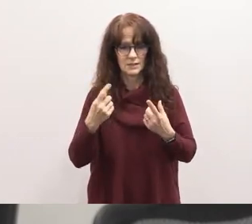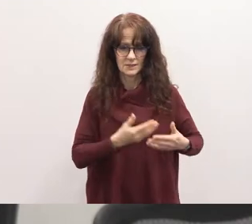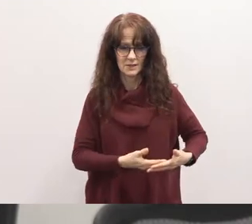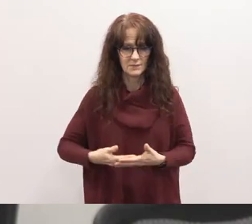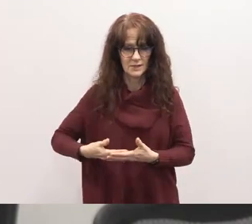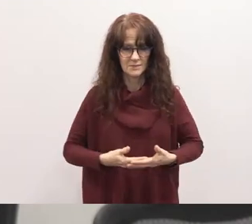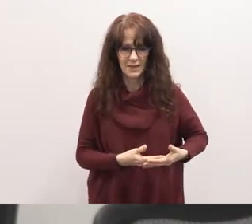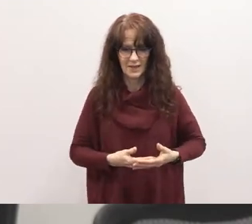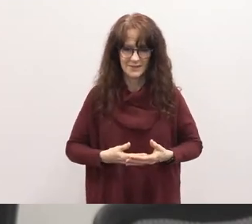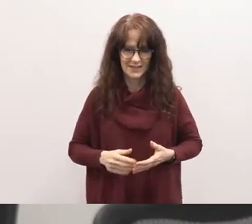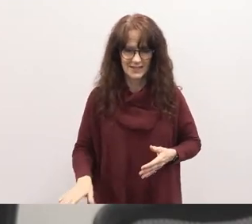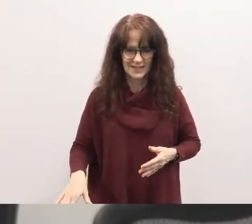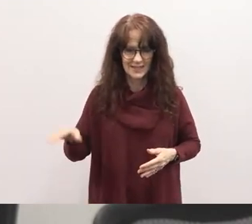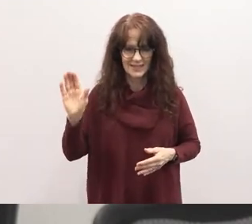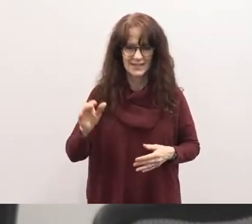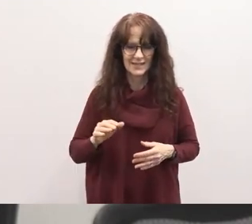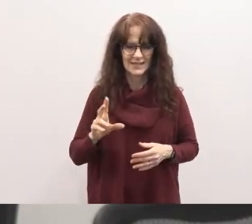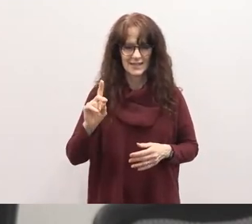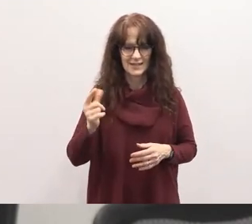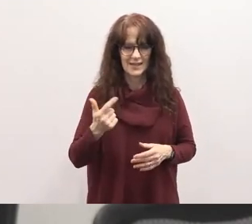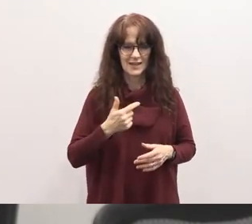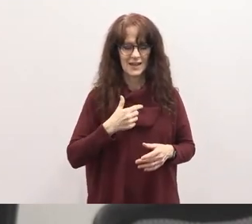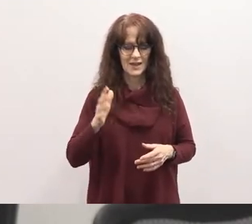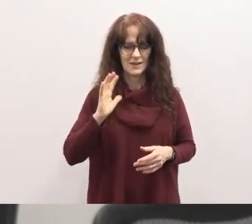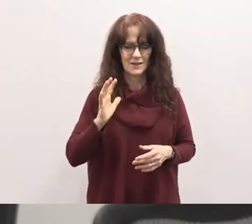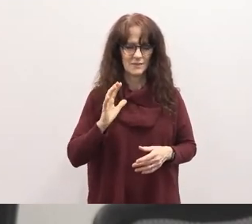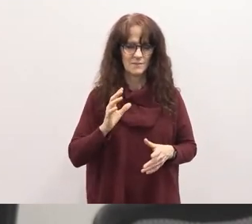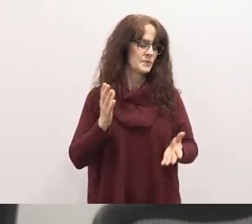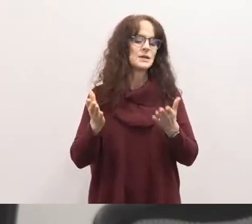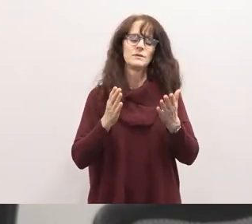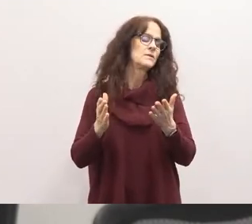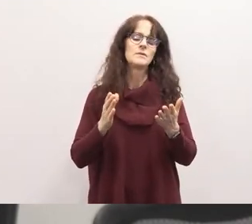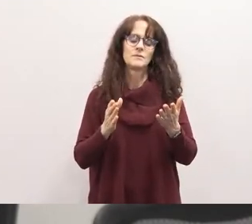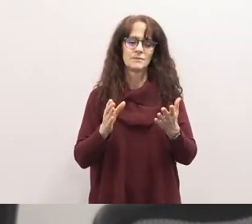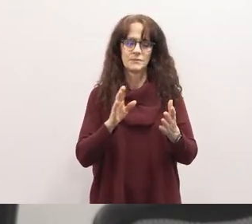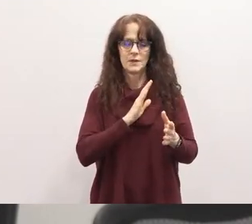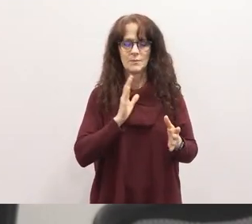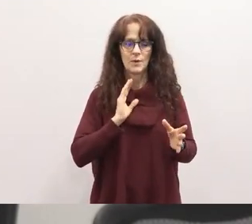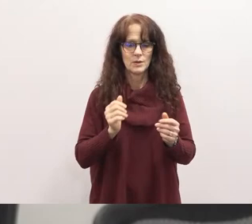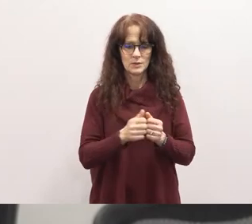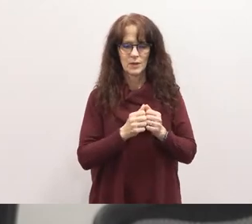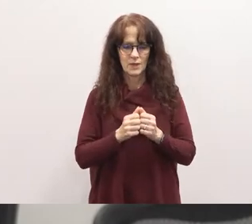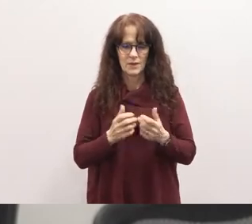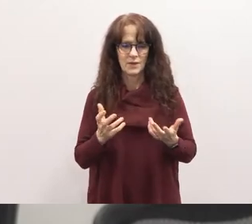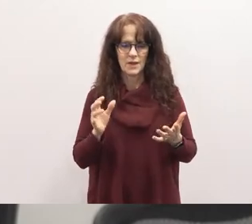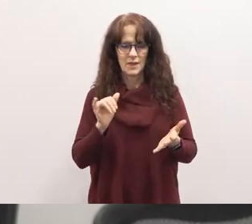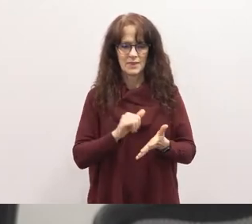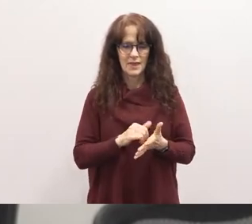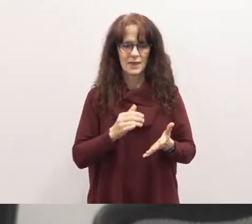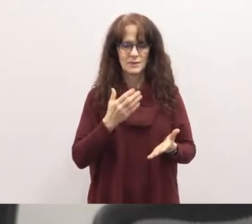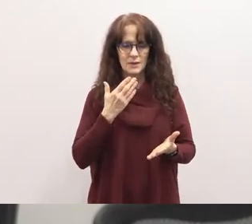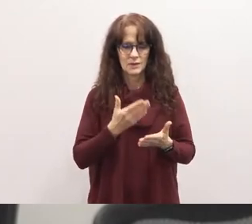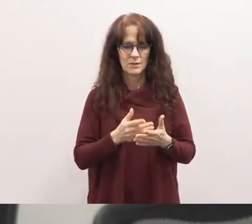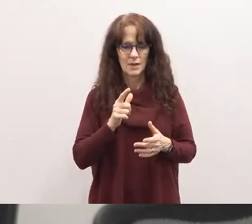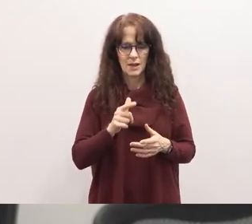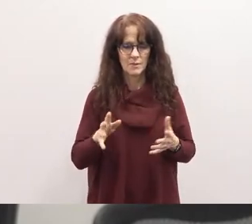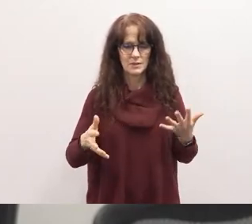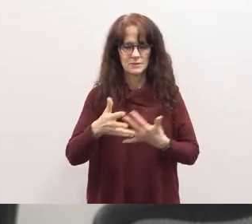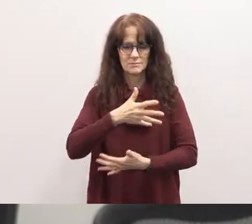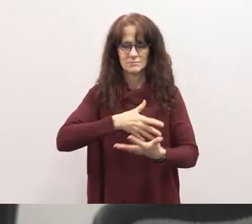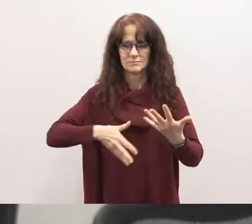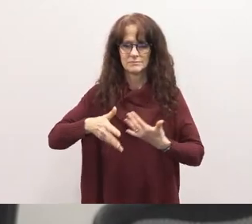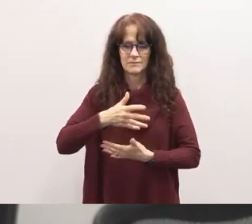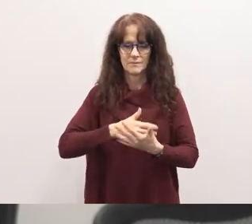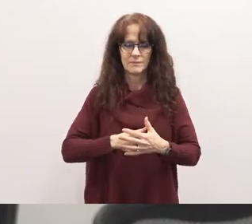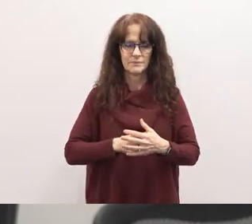baby. Doug and I at one time or another served on a board together. So that's what's good about Long Beach, is